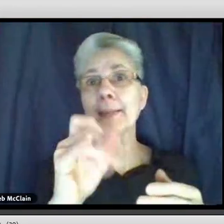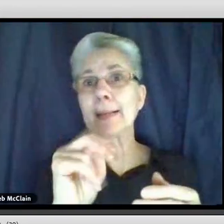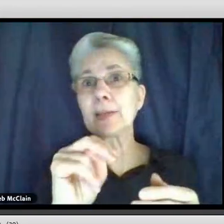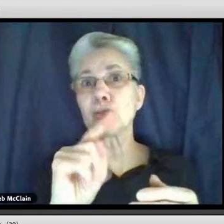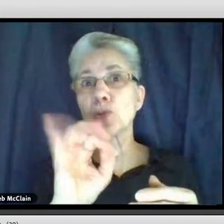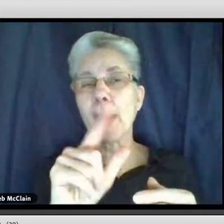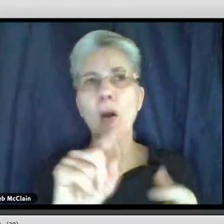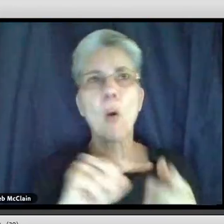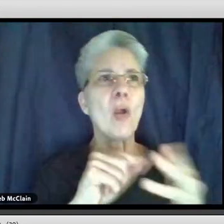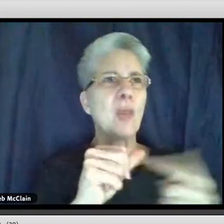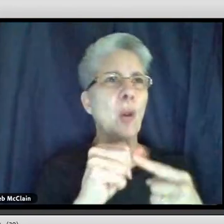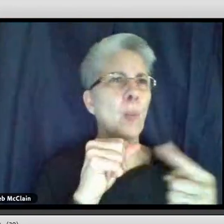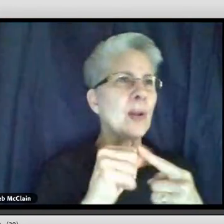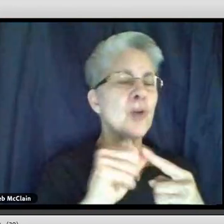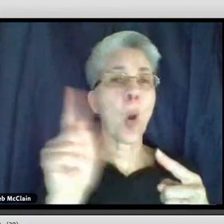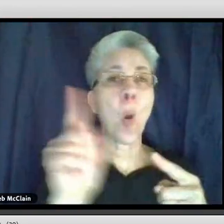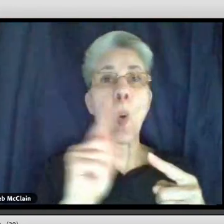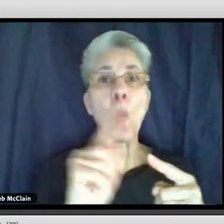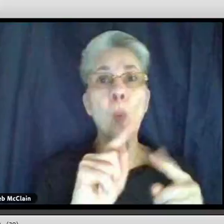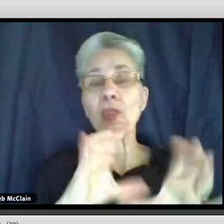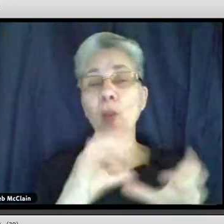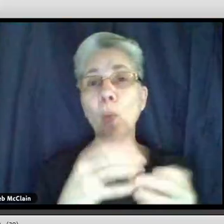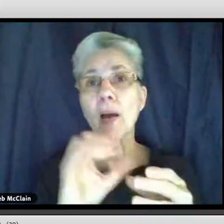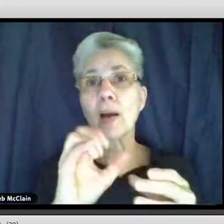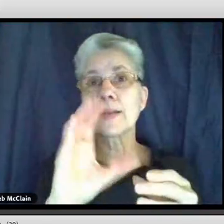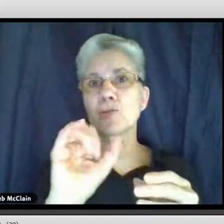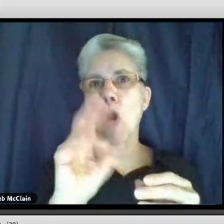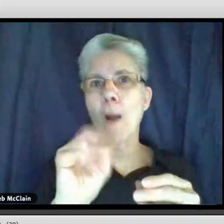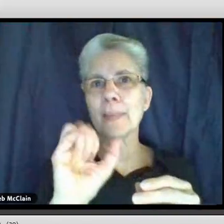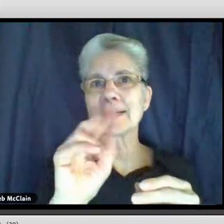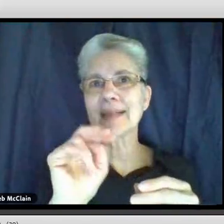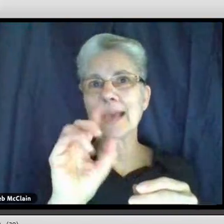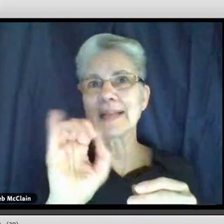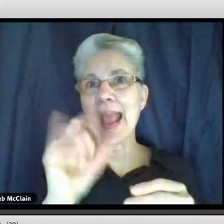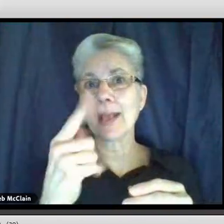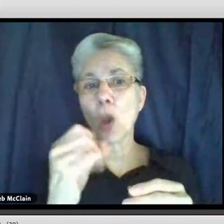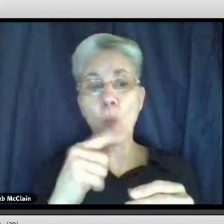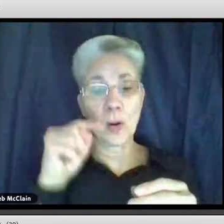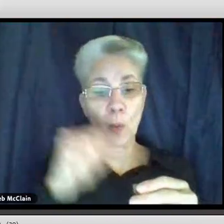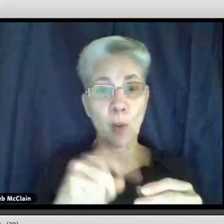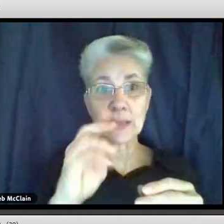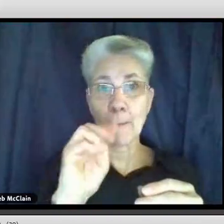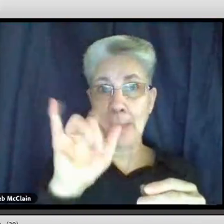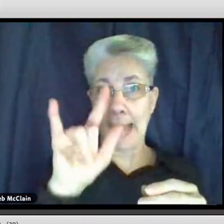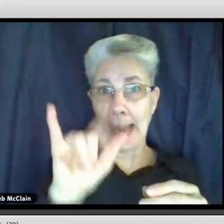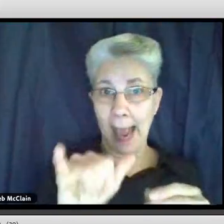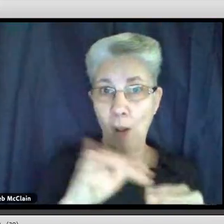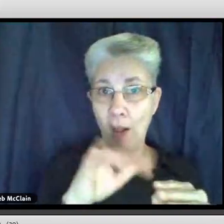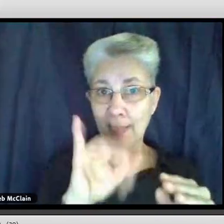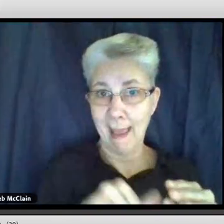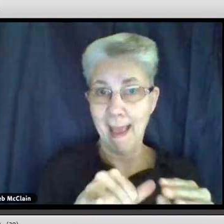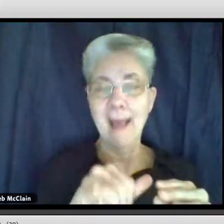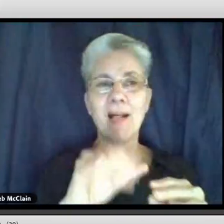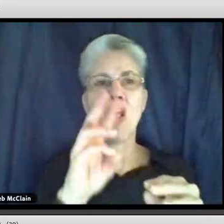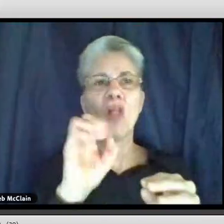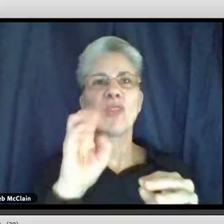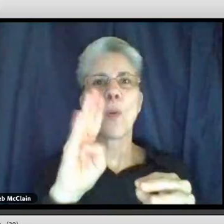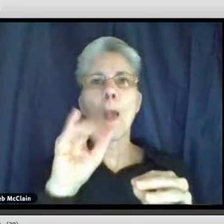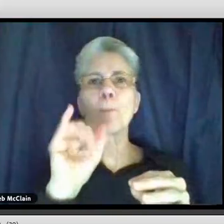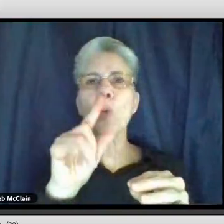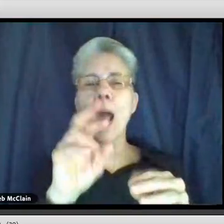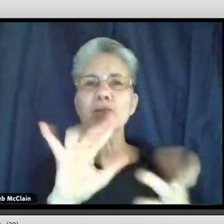the original Where in the World is Carmen Sandiego. And what happens when you press play, is that the web browser